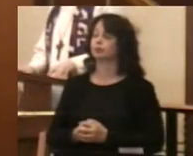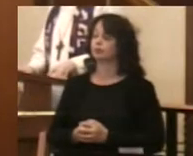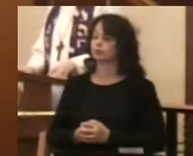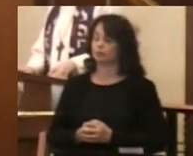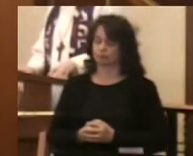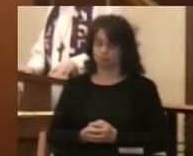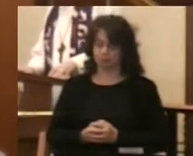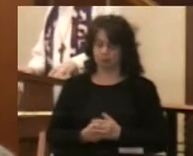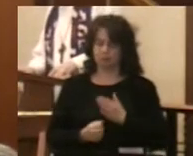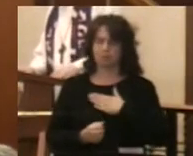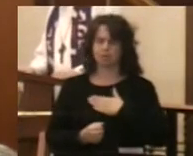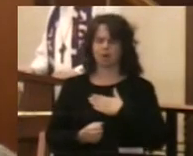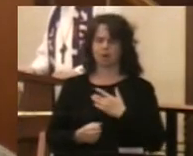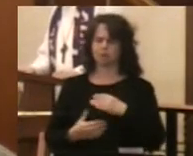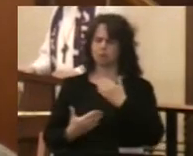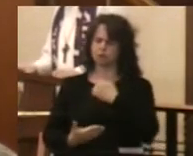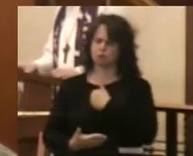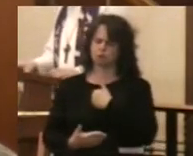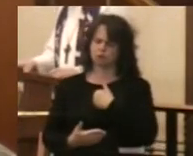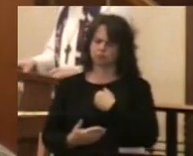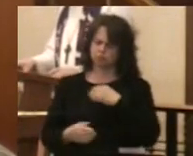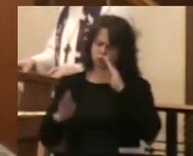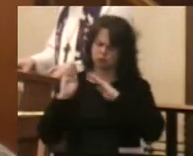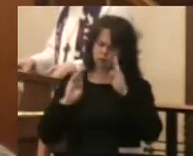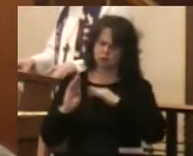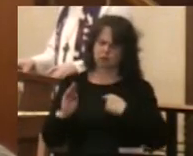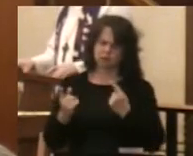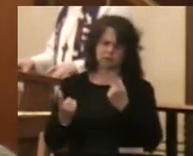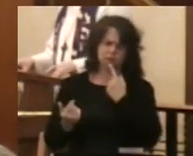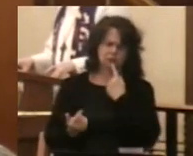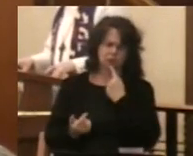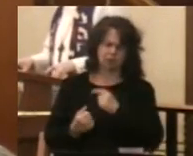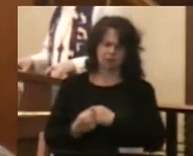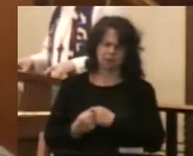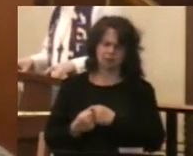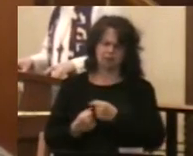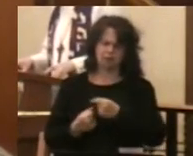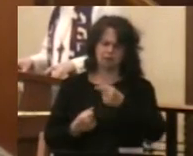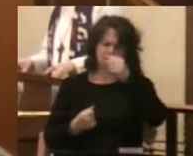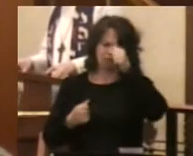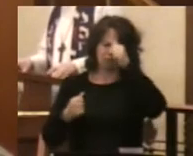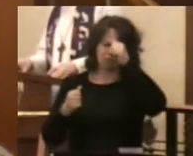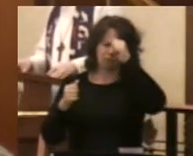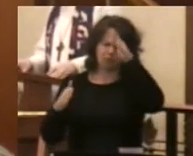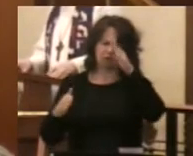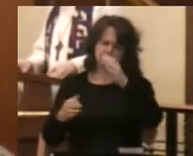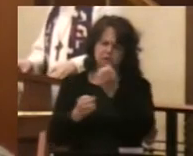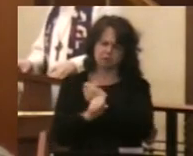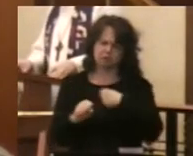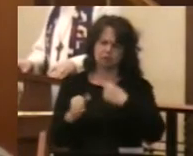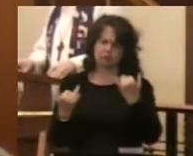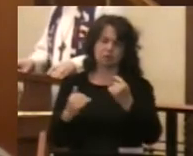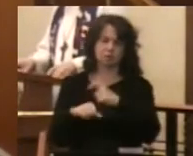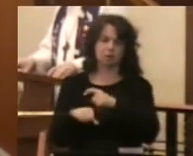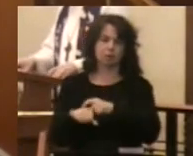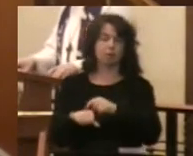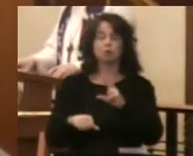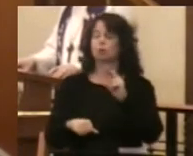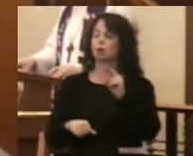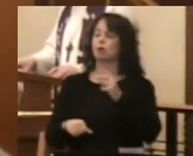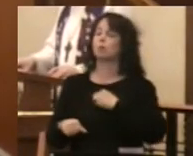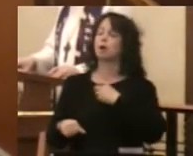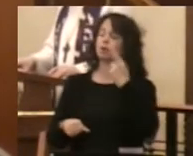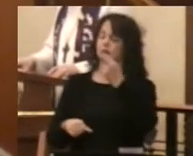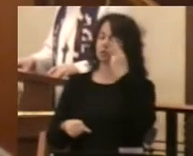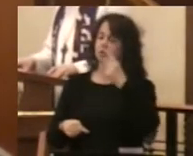Now my soul is troubled. And what should I say? Father, save me from this hour? No. It is for this reason that I have